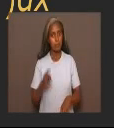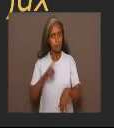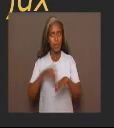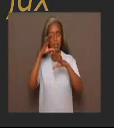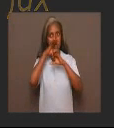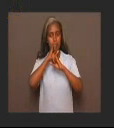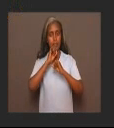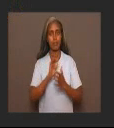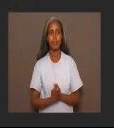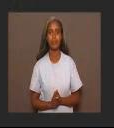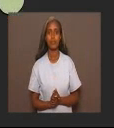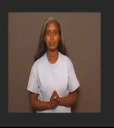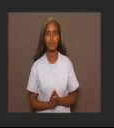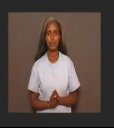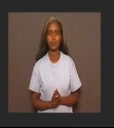Time's up.